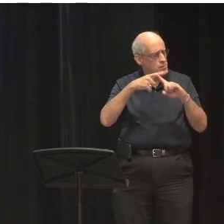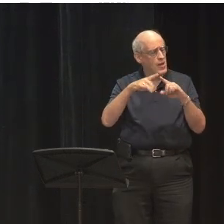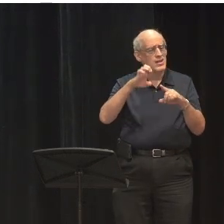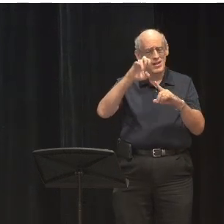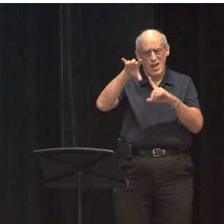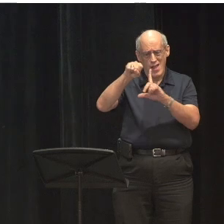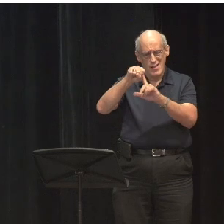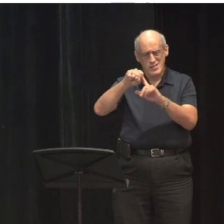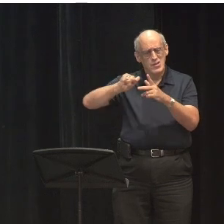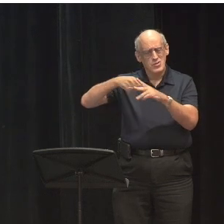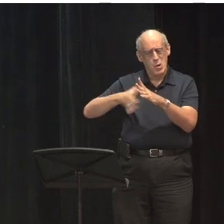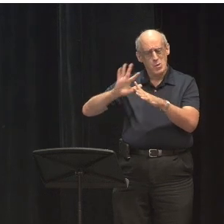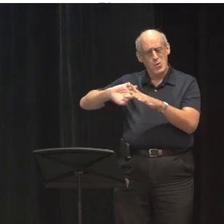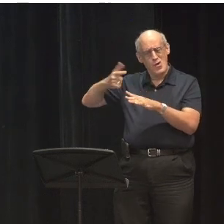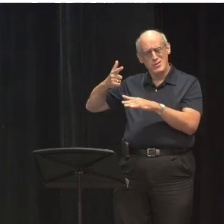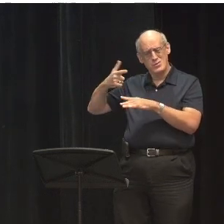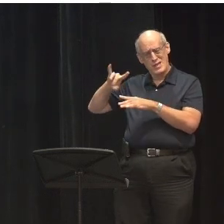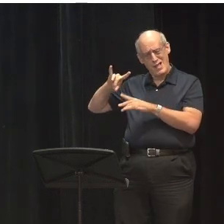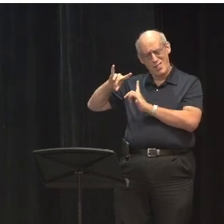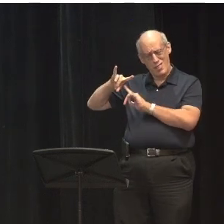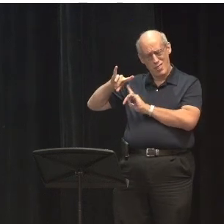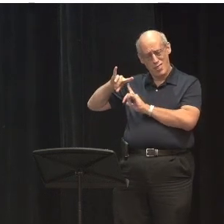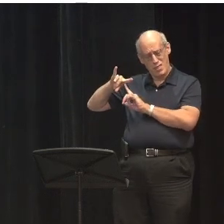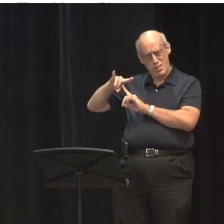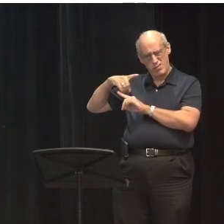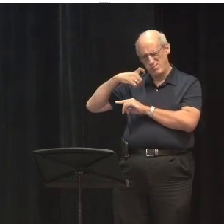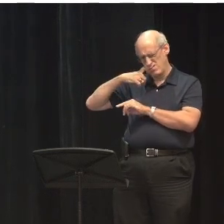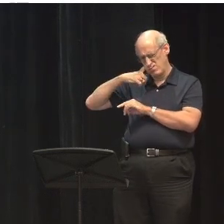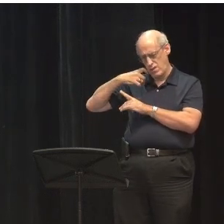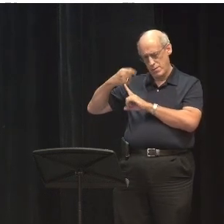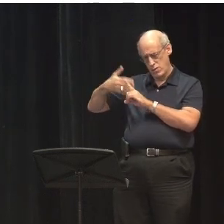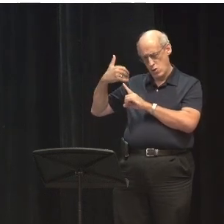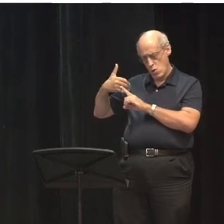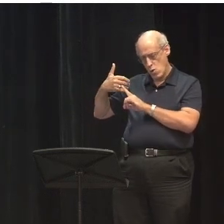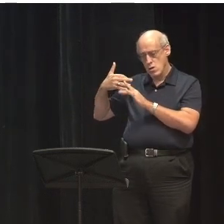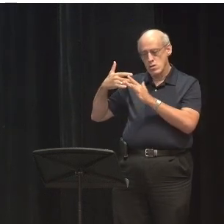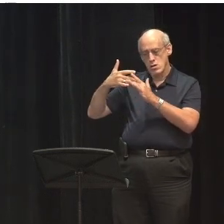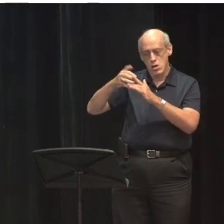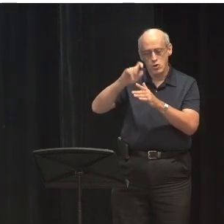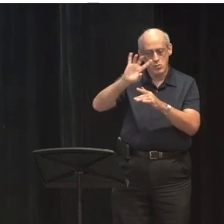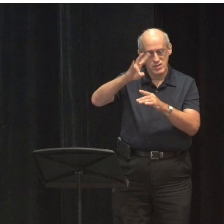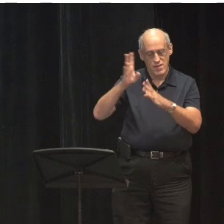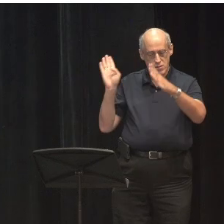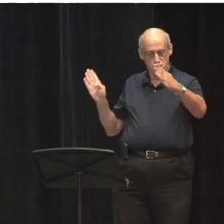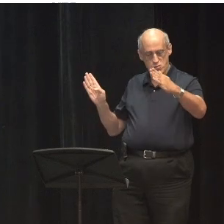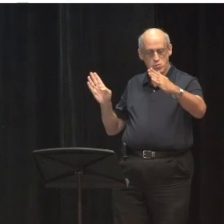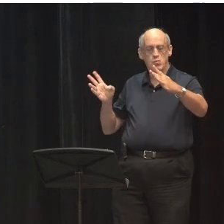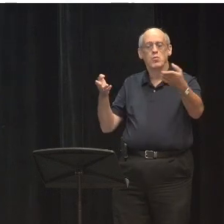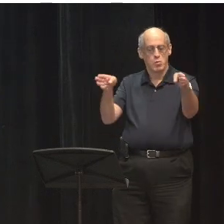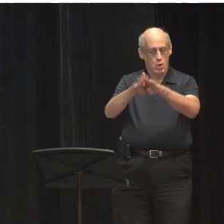DEIS started August 28, 2004, and will close October 7,